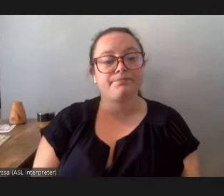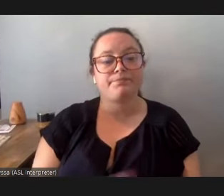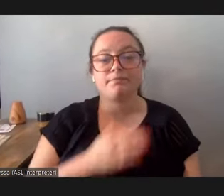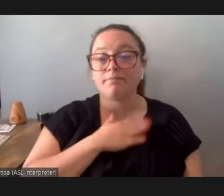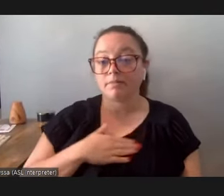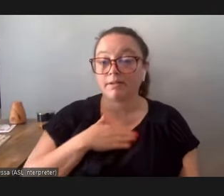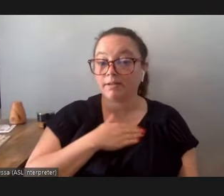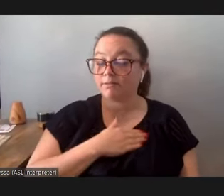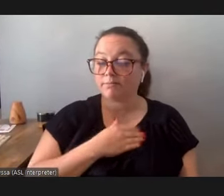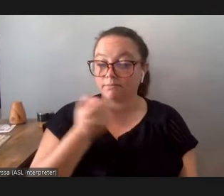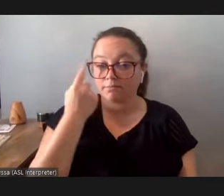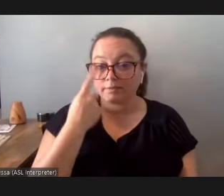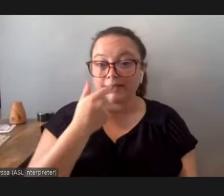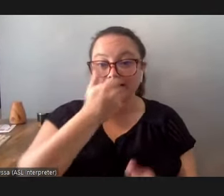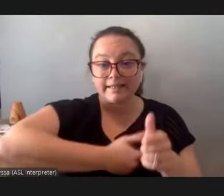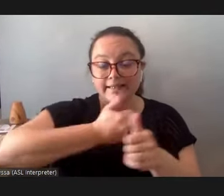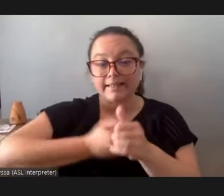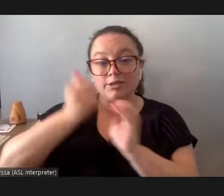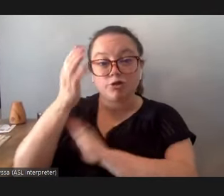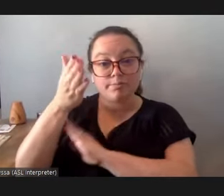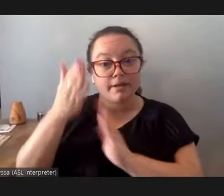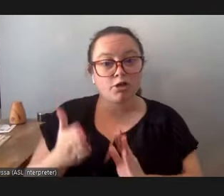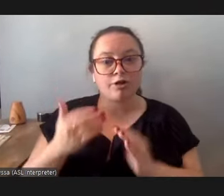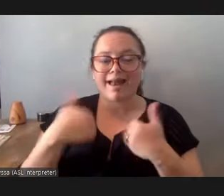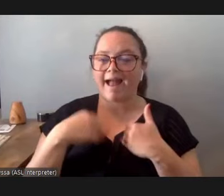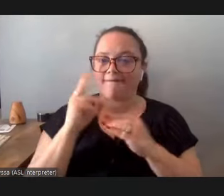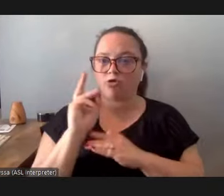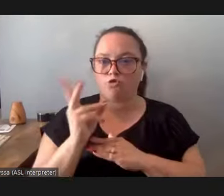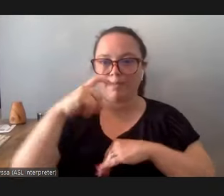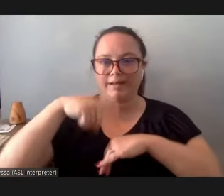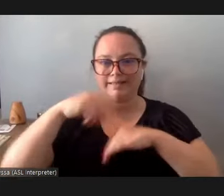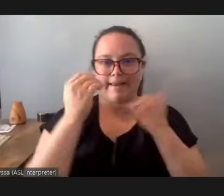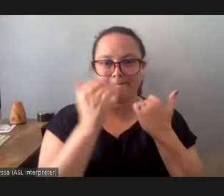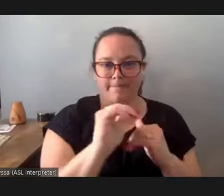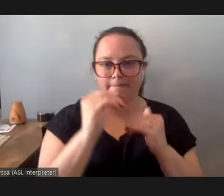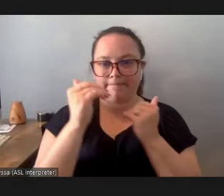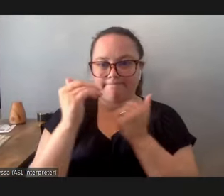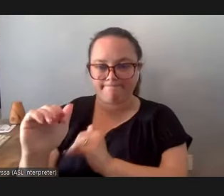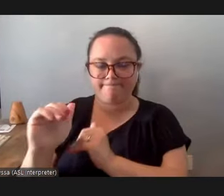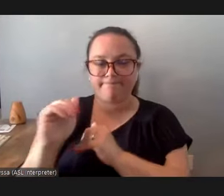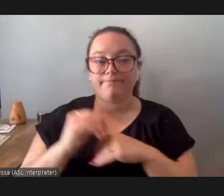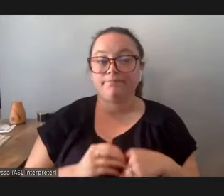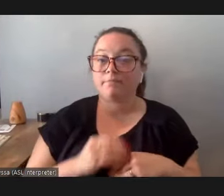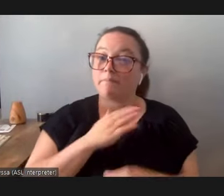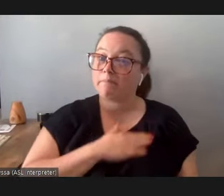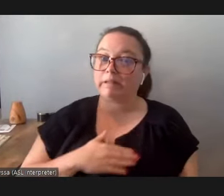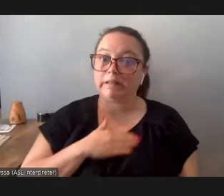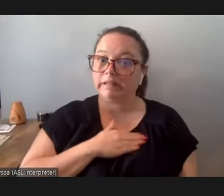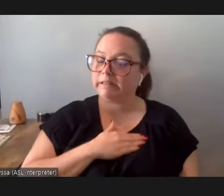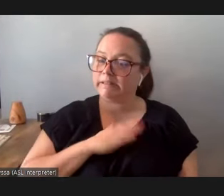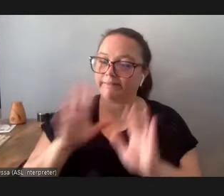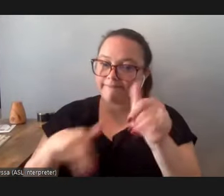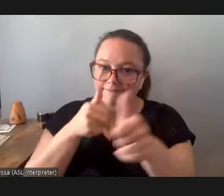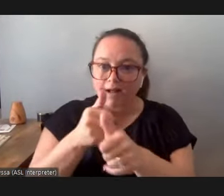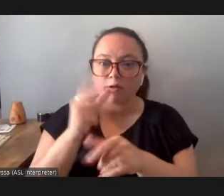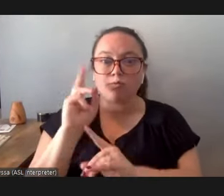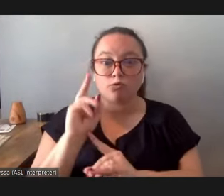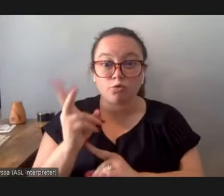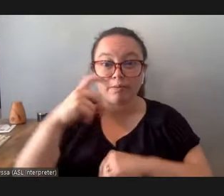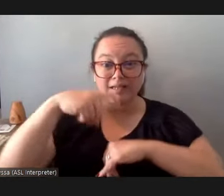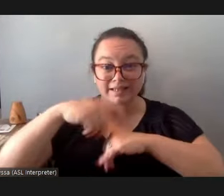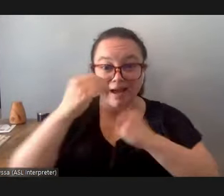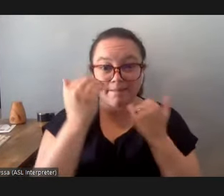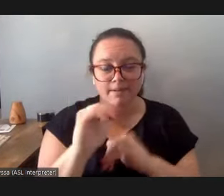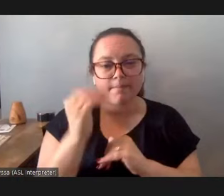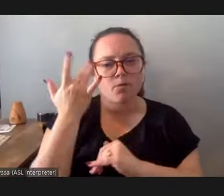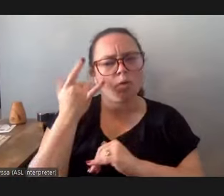each speaker is limited to 2 minutes. We ask that speakers keep their remarks to the 2-minute timeframe out of respect for all other